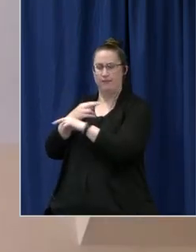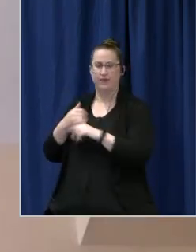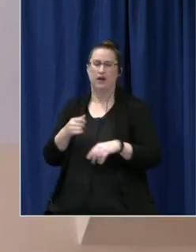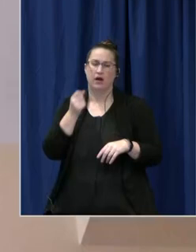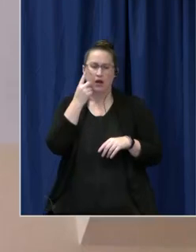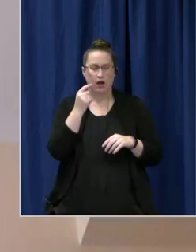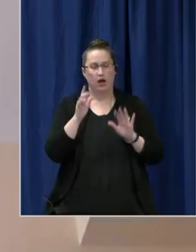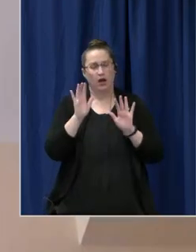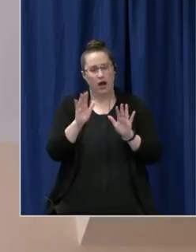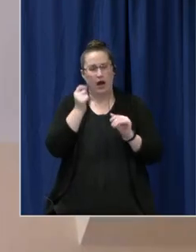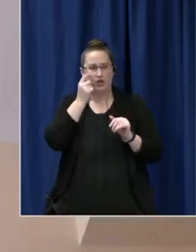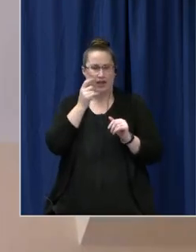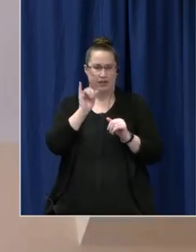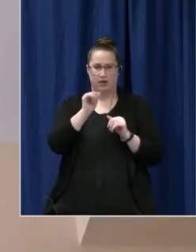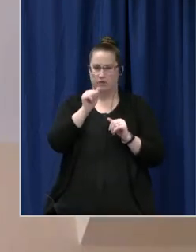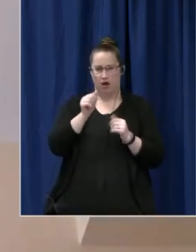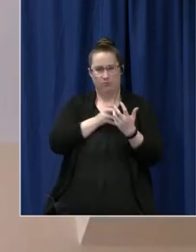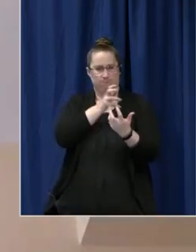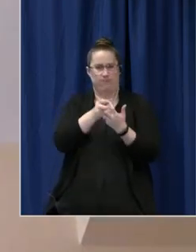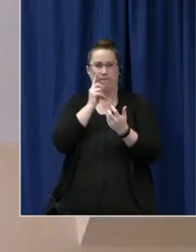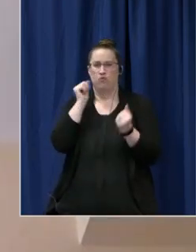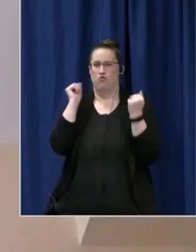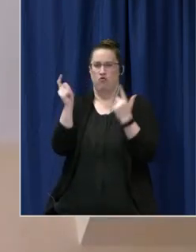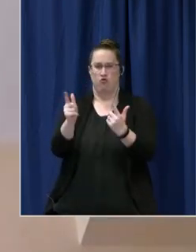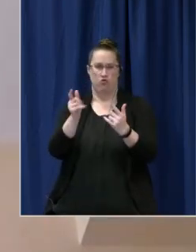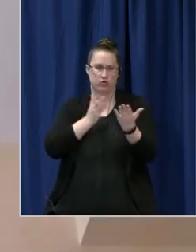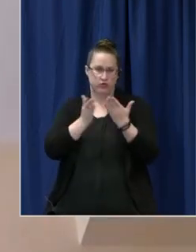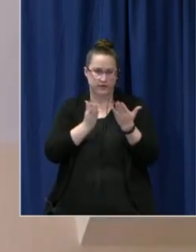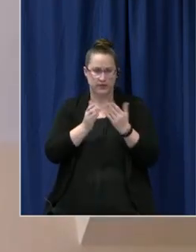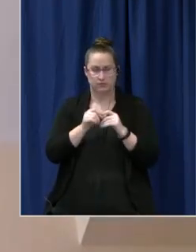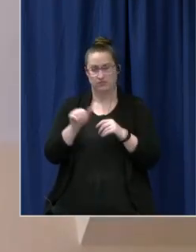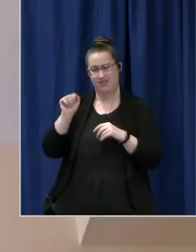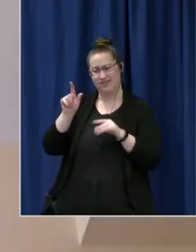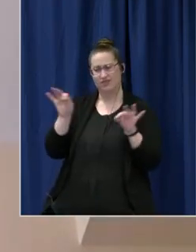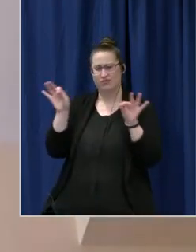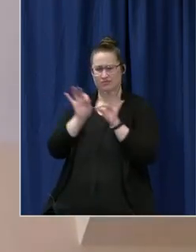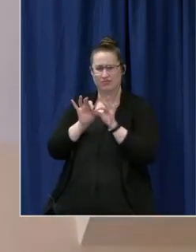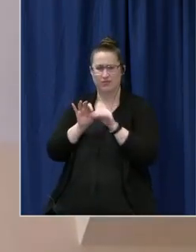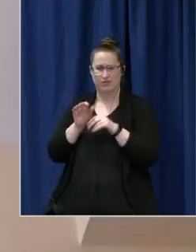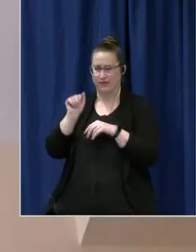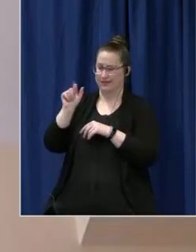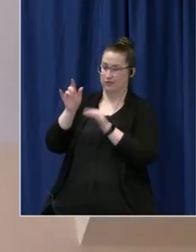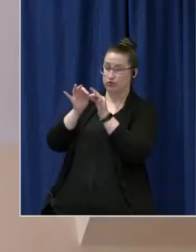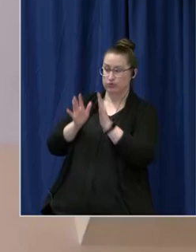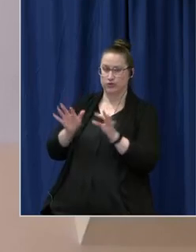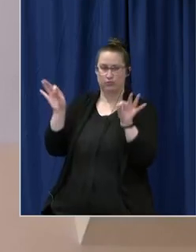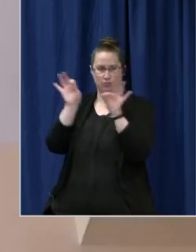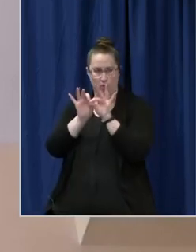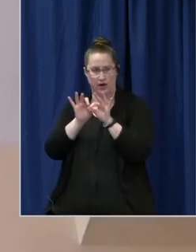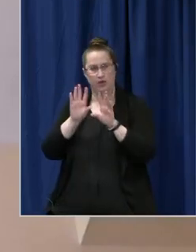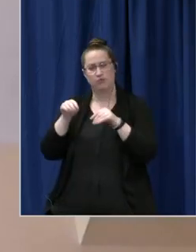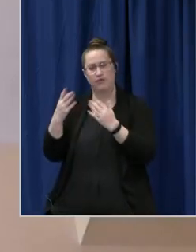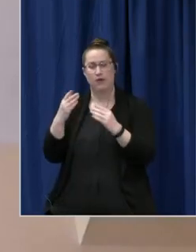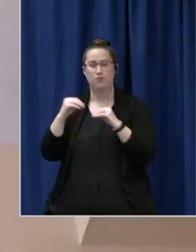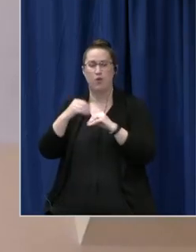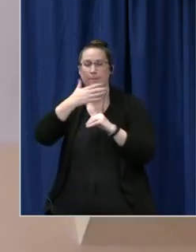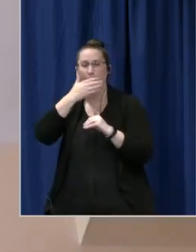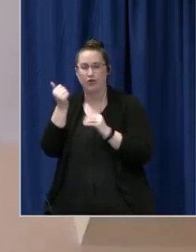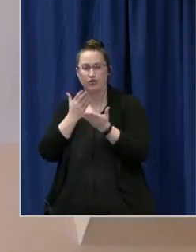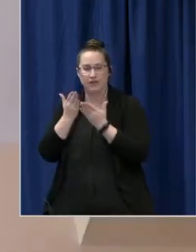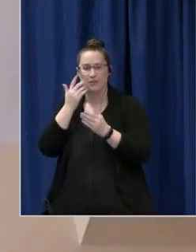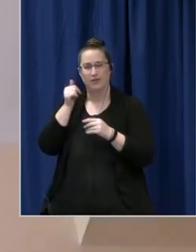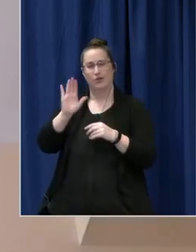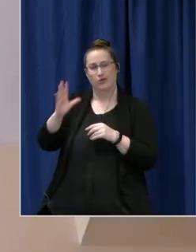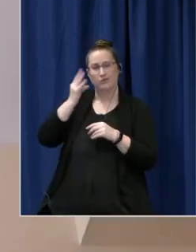every organization or every user. VRS interpreters are essential, and they may, in many circumstances, offer better service because of their experience